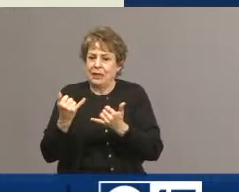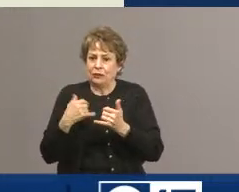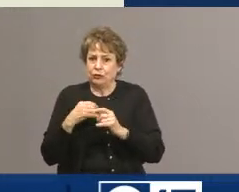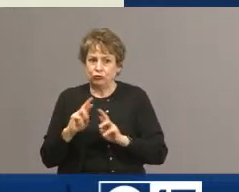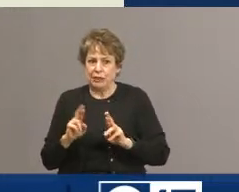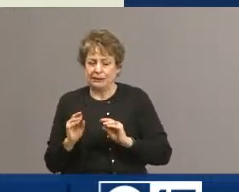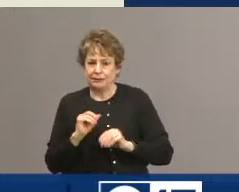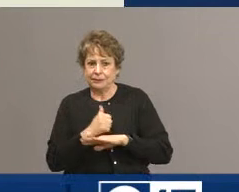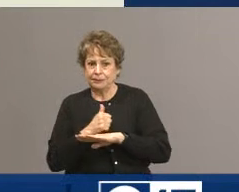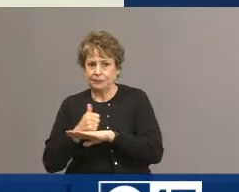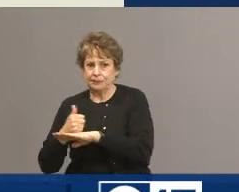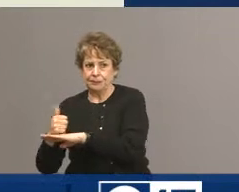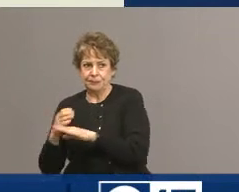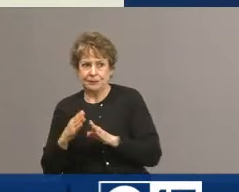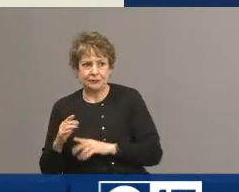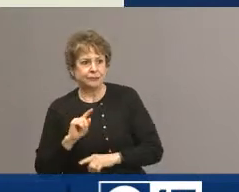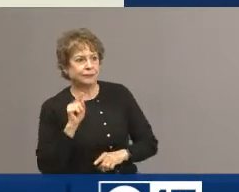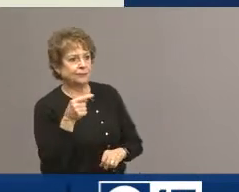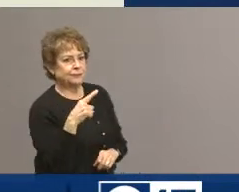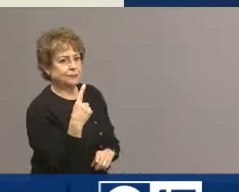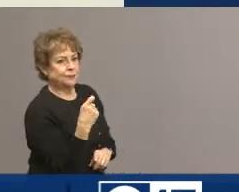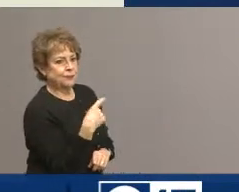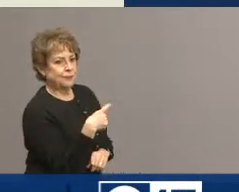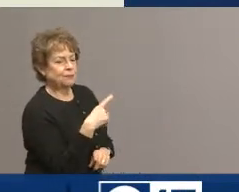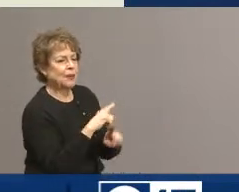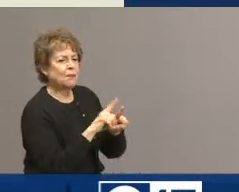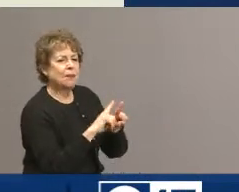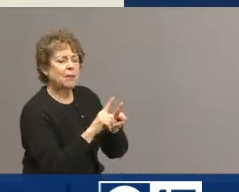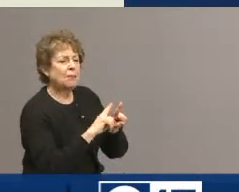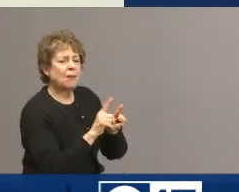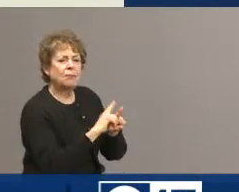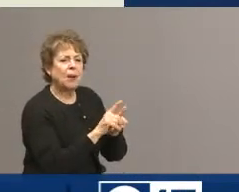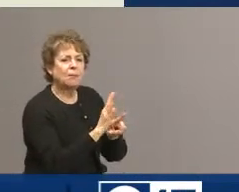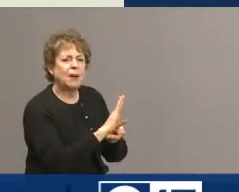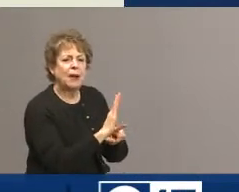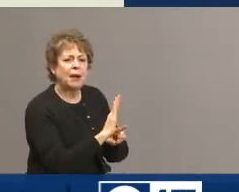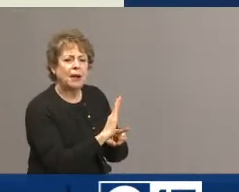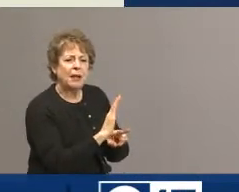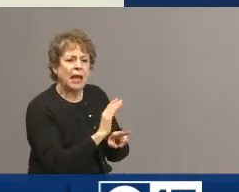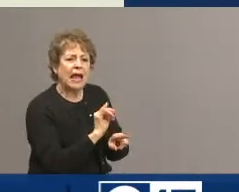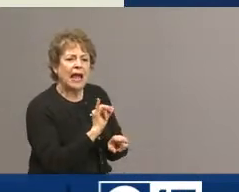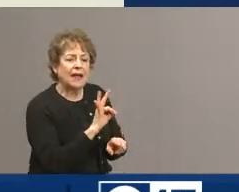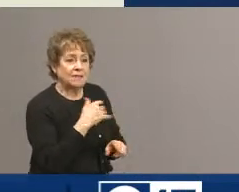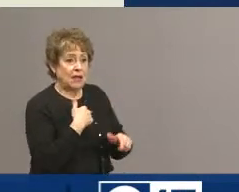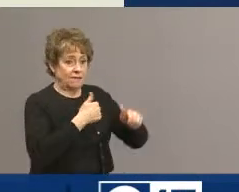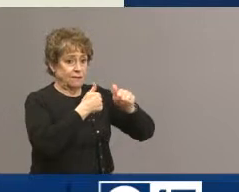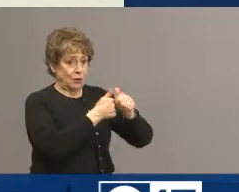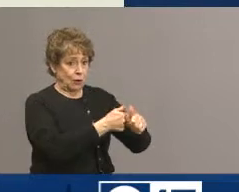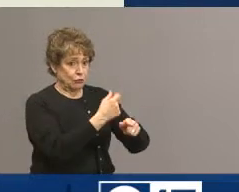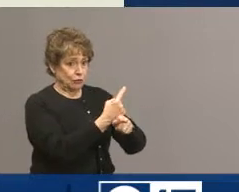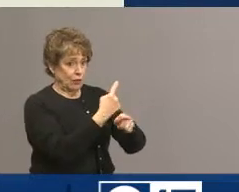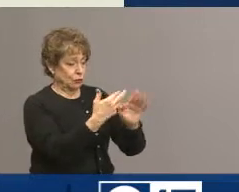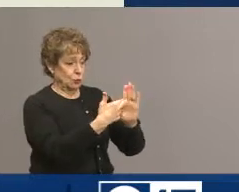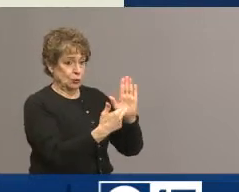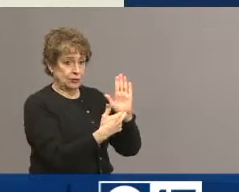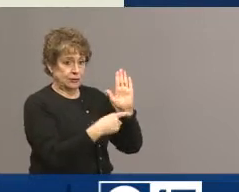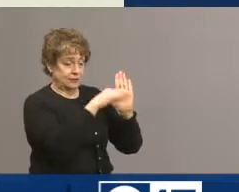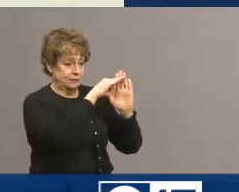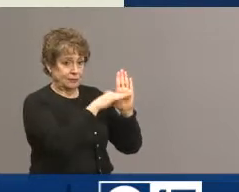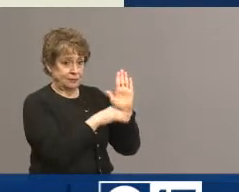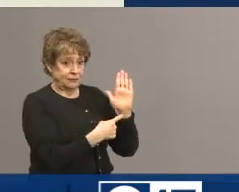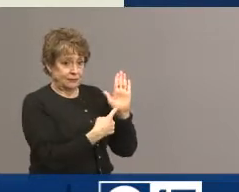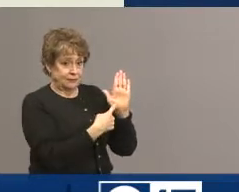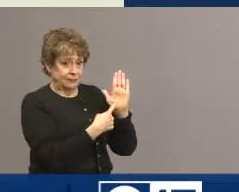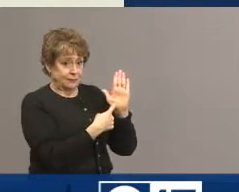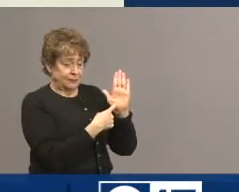proper protocols to open correctly when we were supposed to, doctors wouldn't have to decide who dies. We did. If